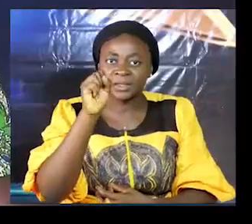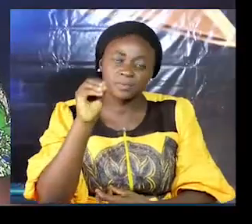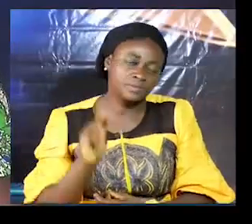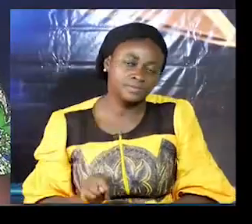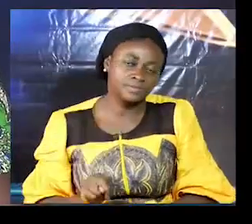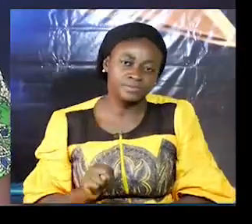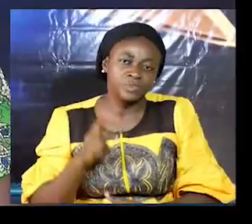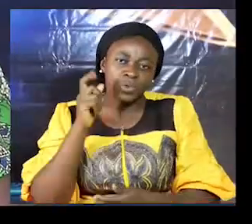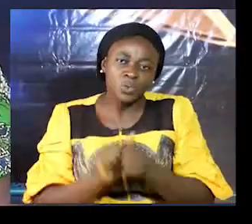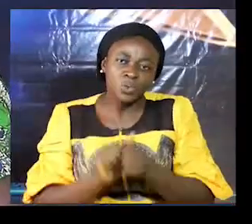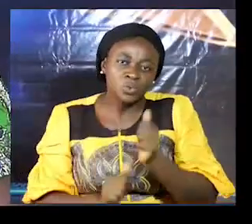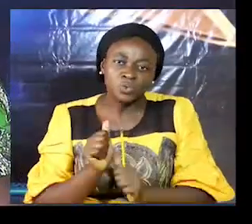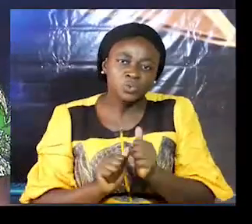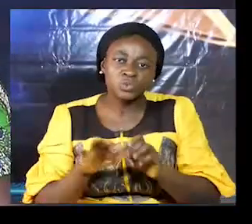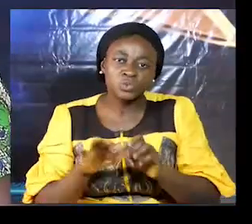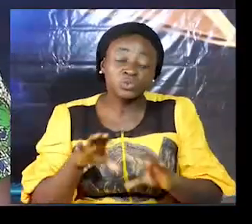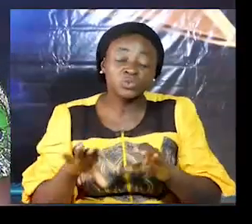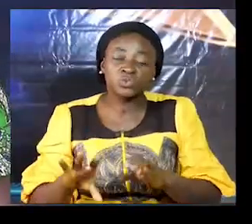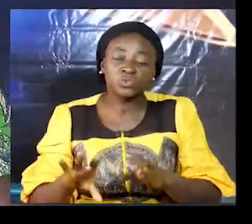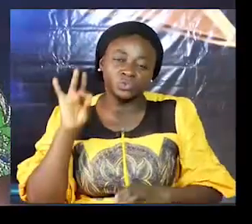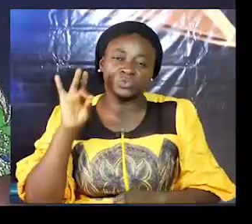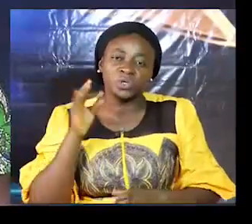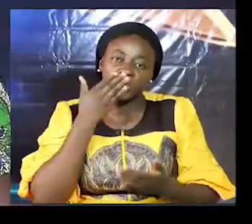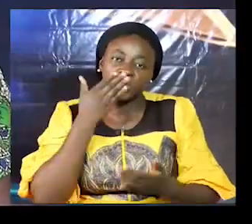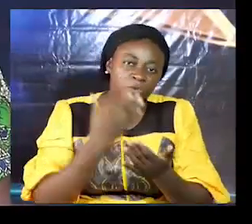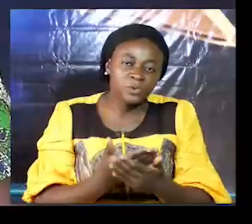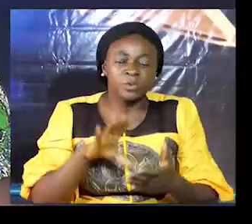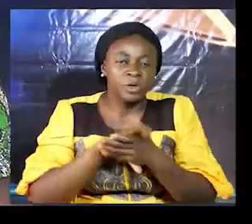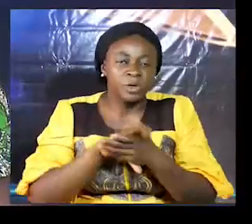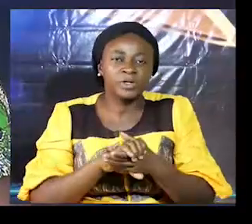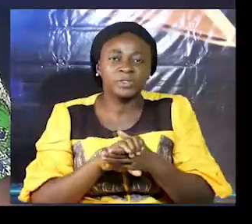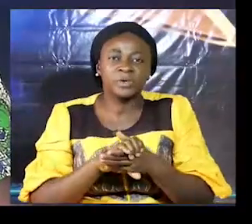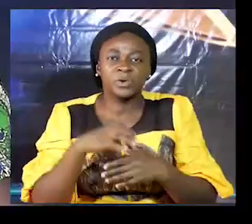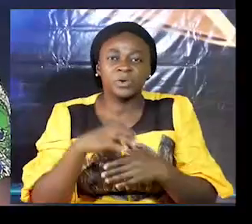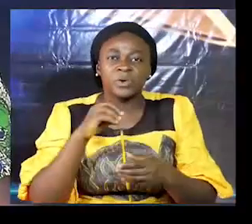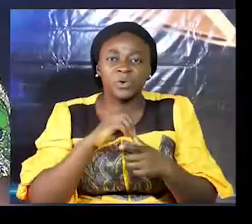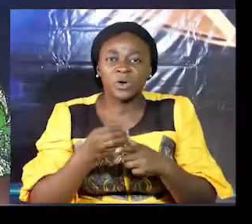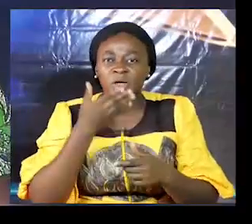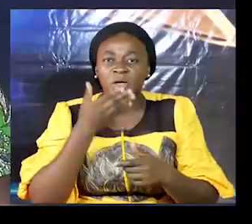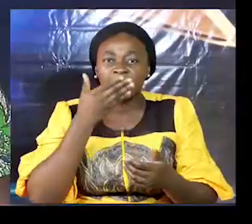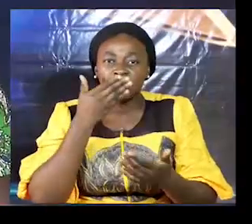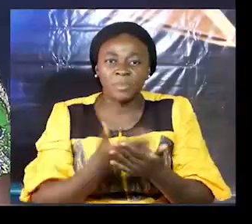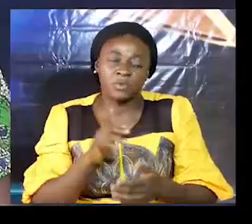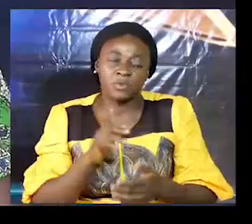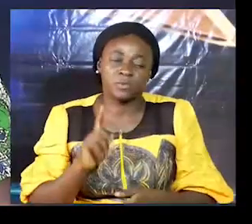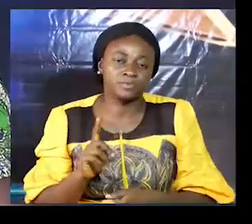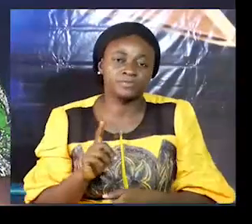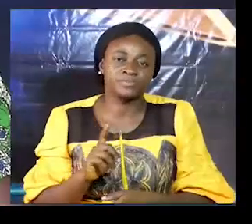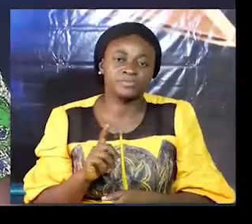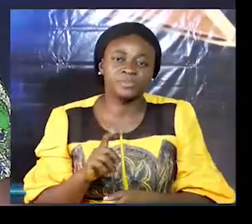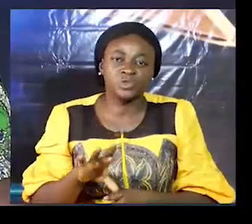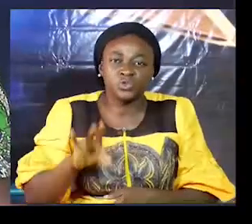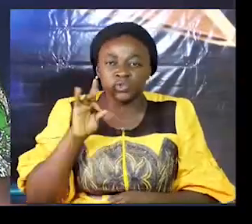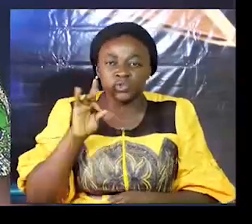choose? If you must not die young without a fruit, you must break off from that relationship with an unbeliever. A sheep and